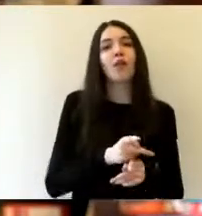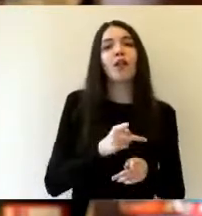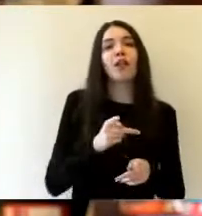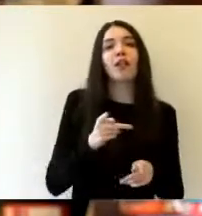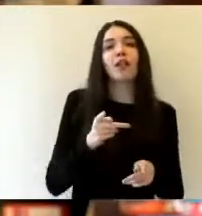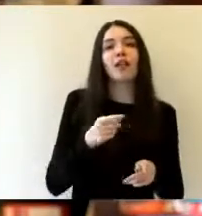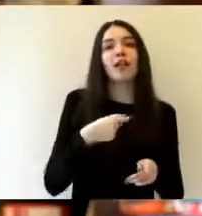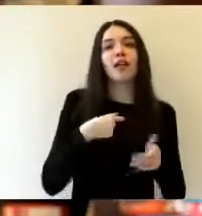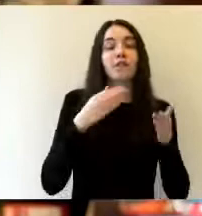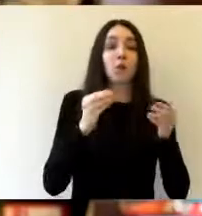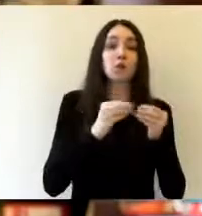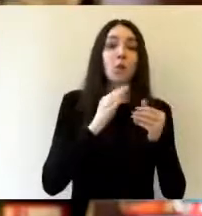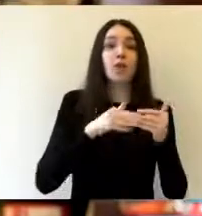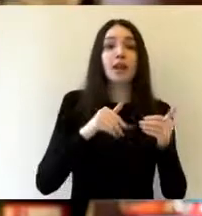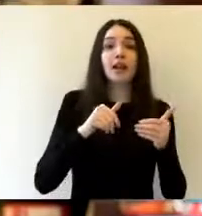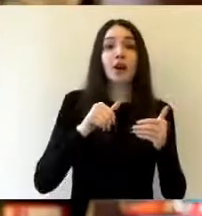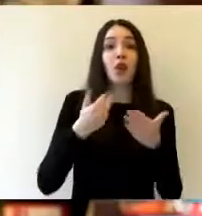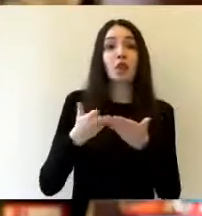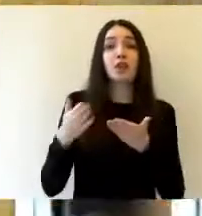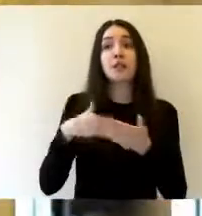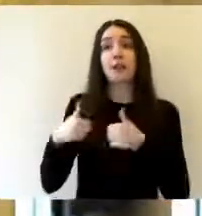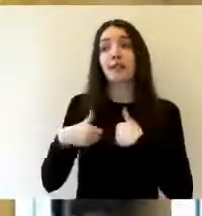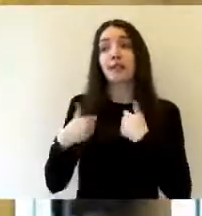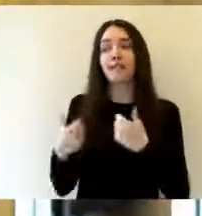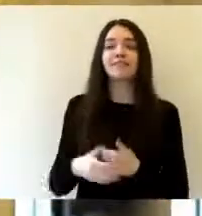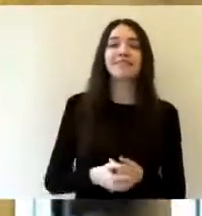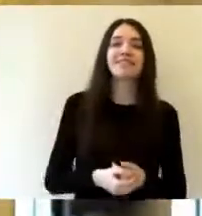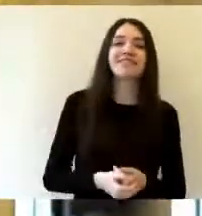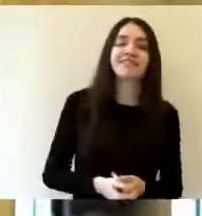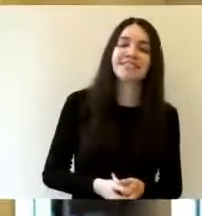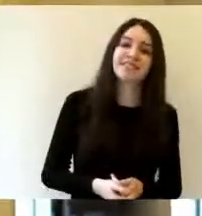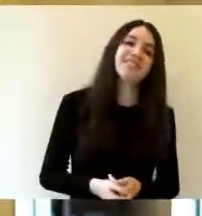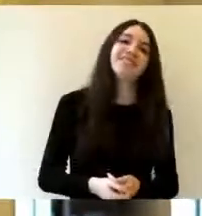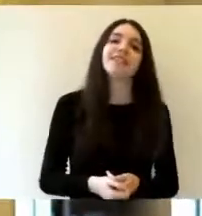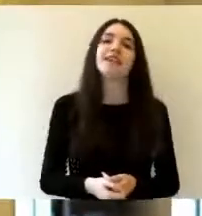speaking. Just ask Amanda.